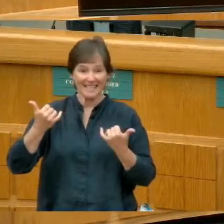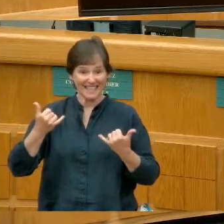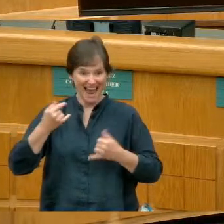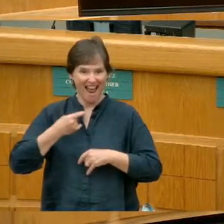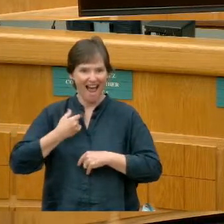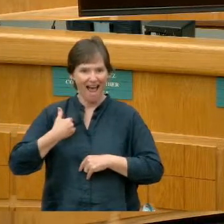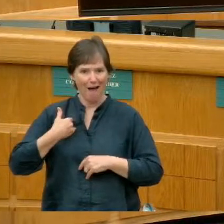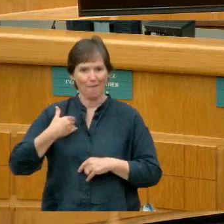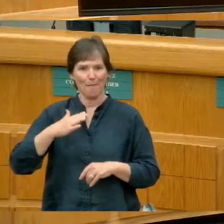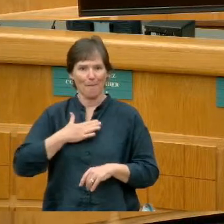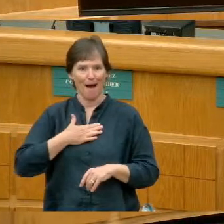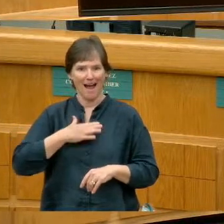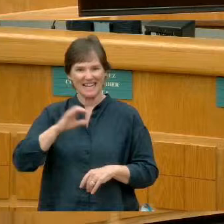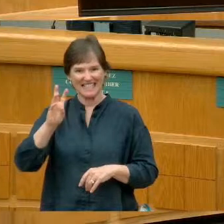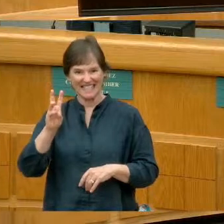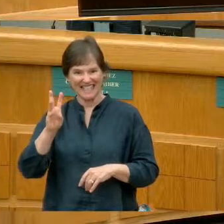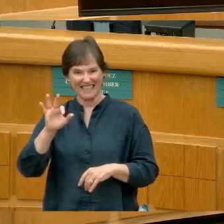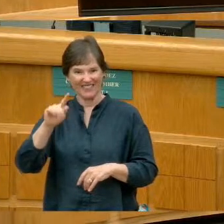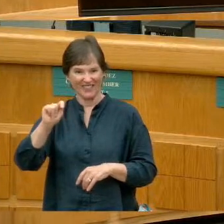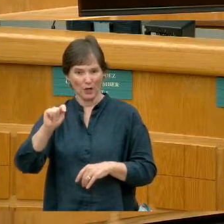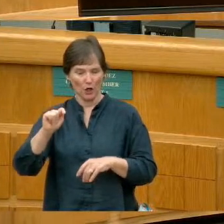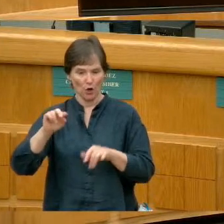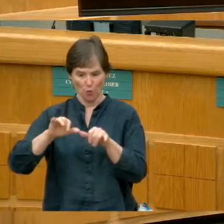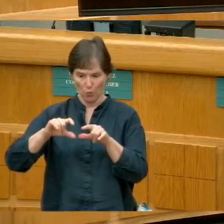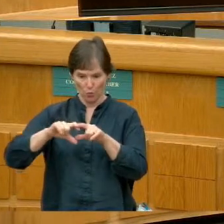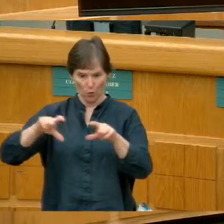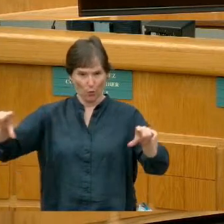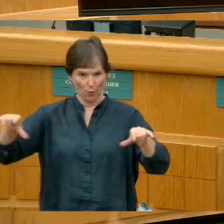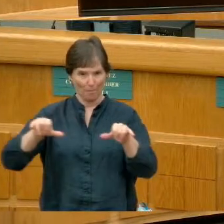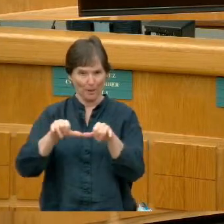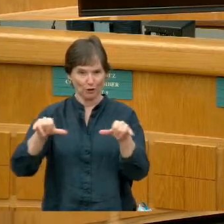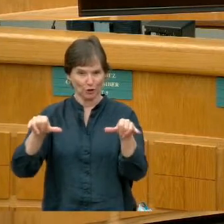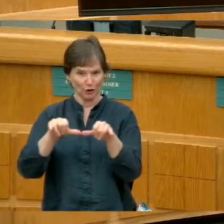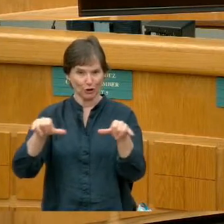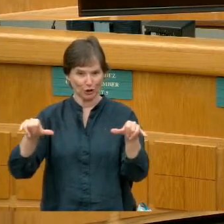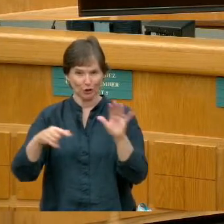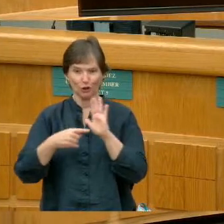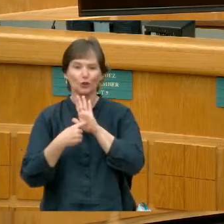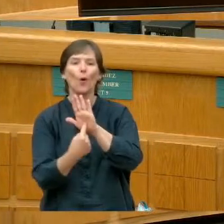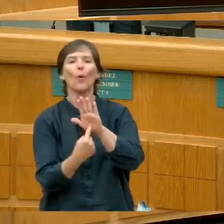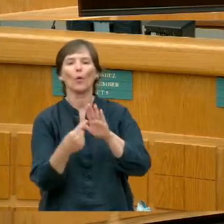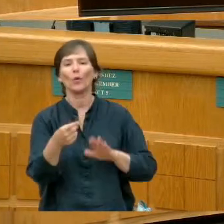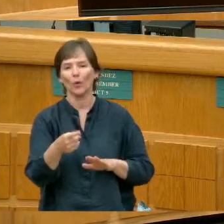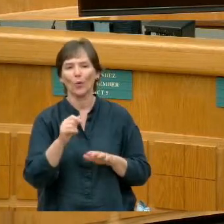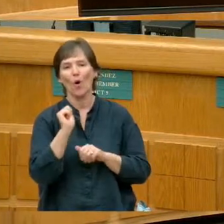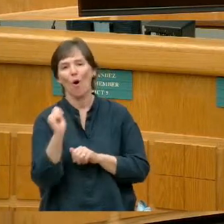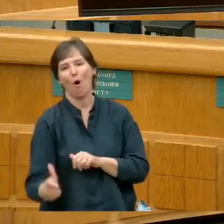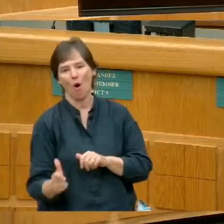show everyone just how far 6 feet is from someone.